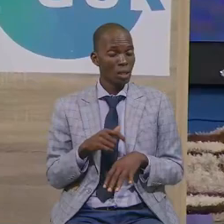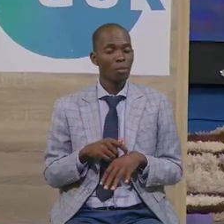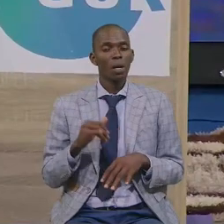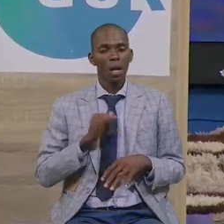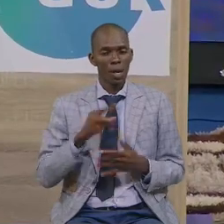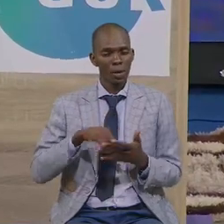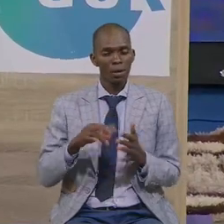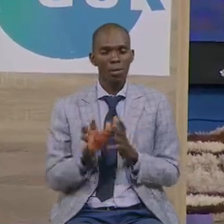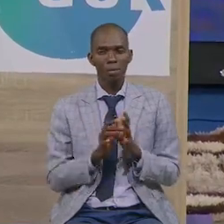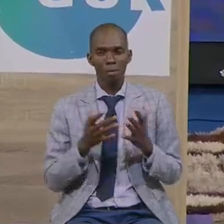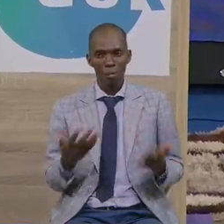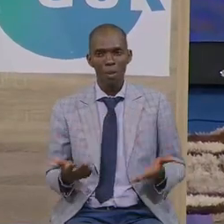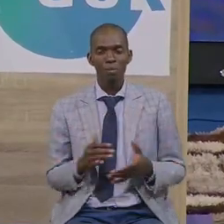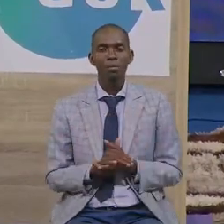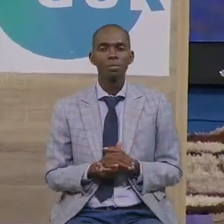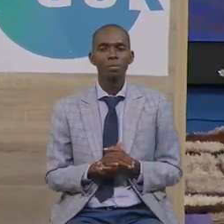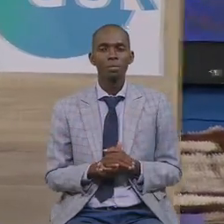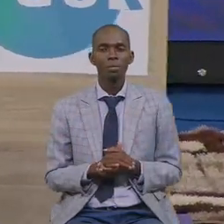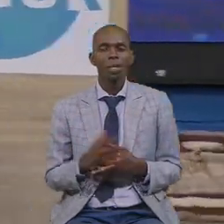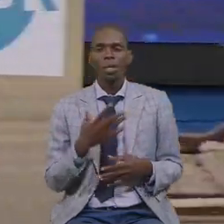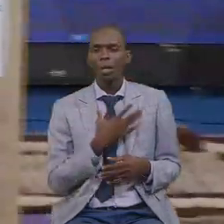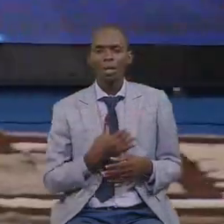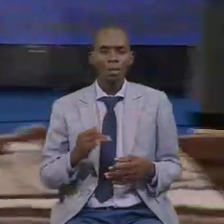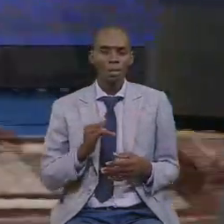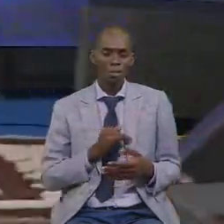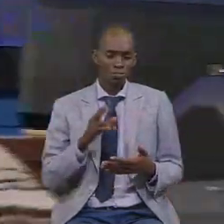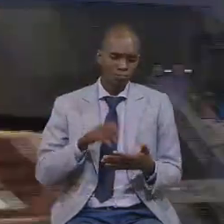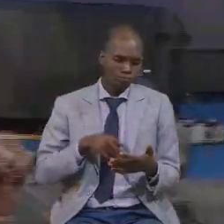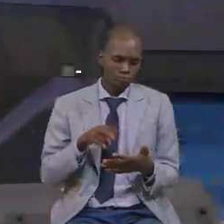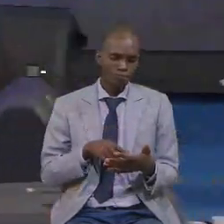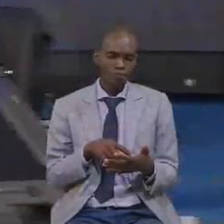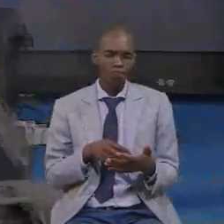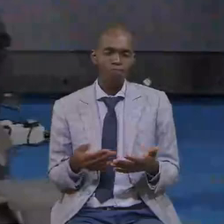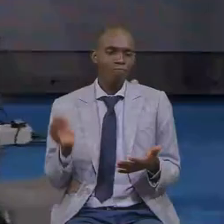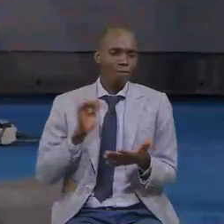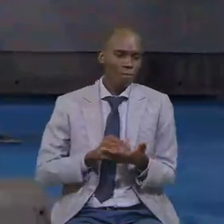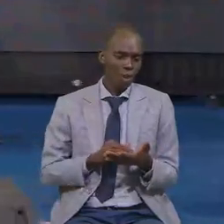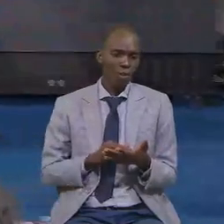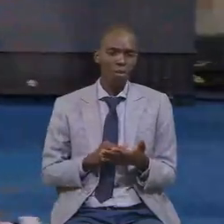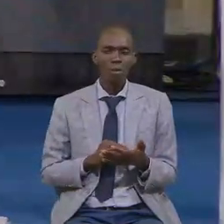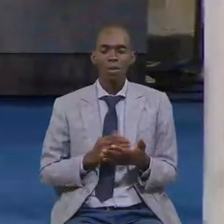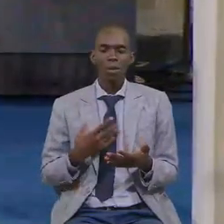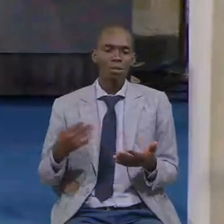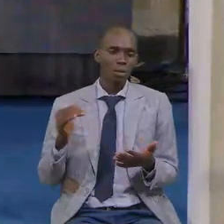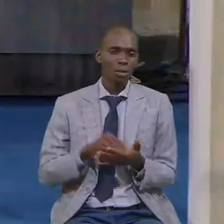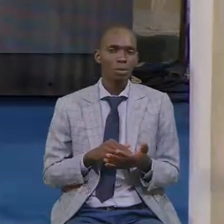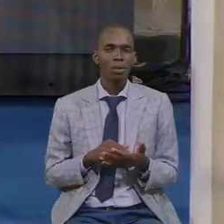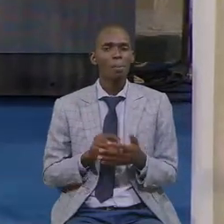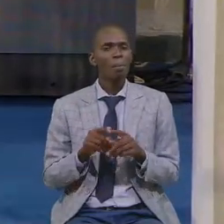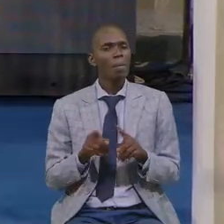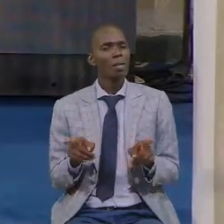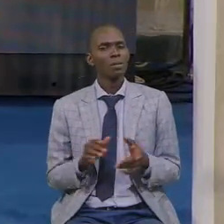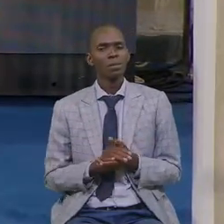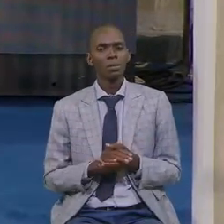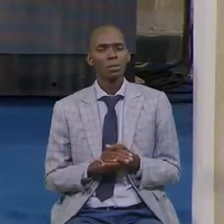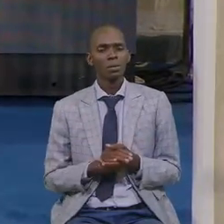I did. And I read over and over and over. But there